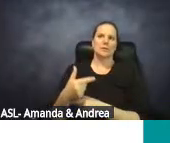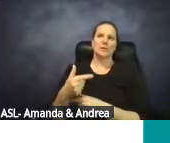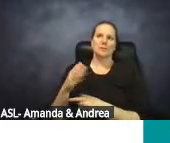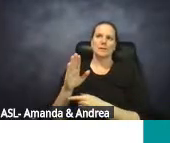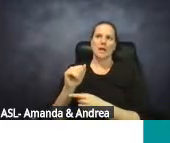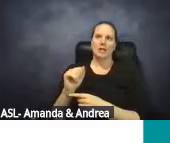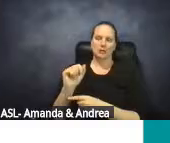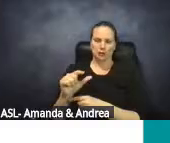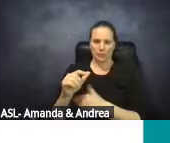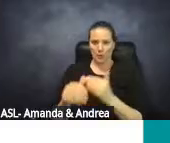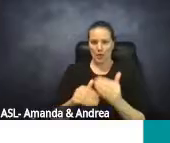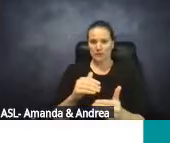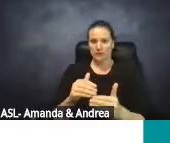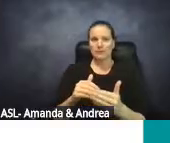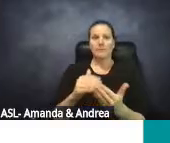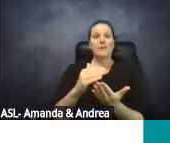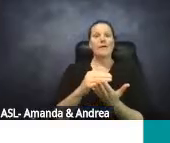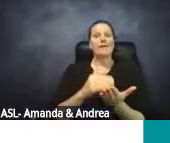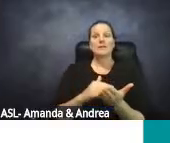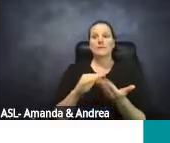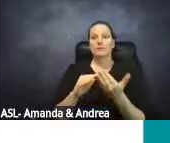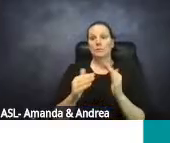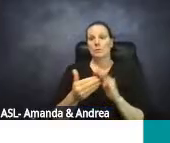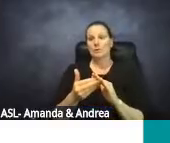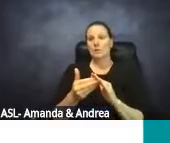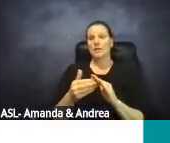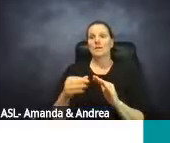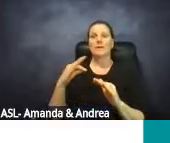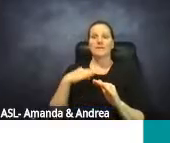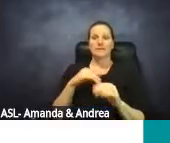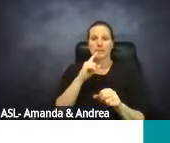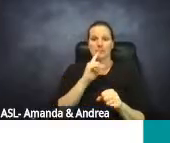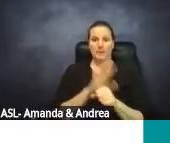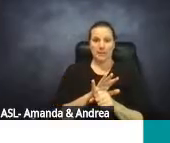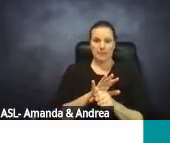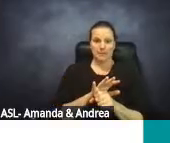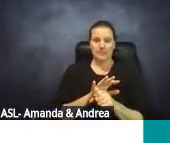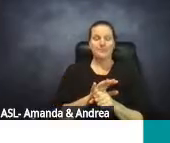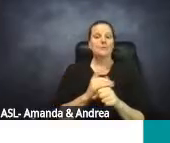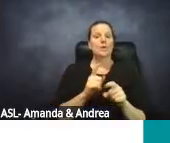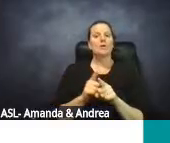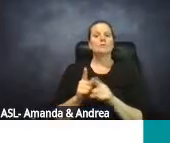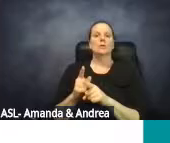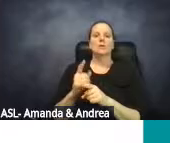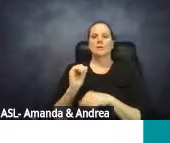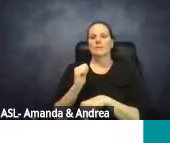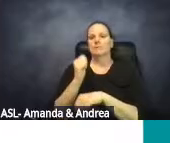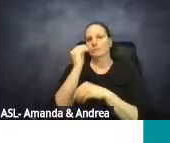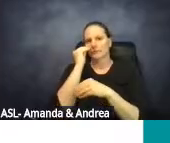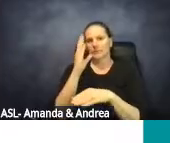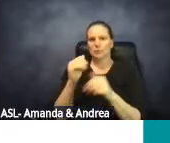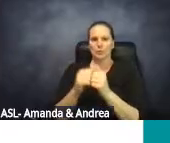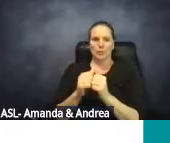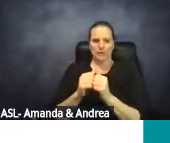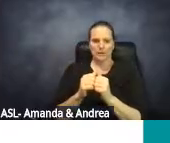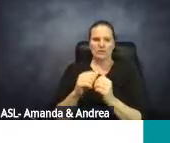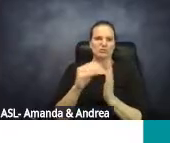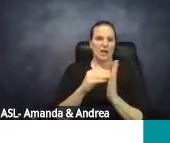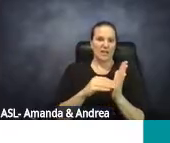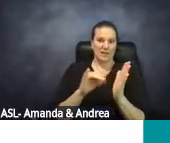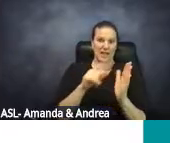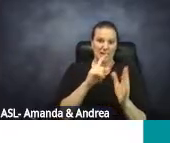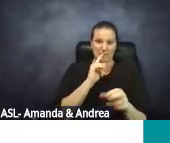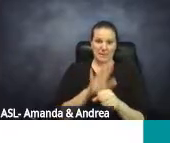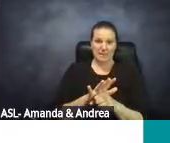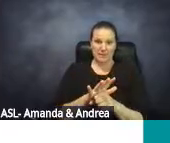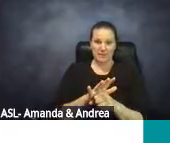as well as the list of community benefits commitments, as well as information regarding the implementation and tracking of those commitments. And